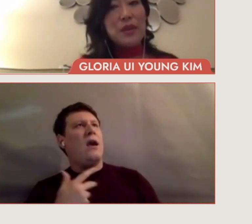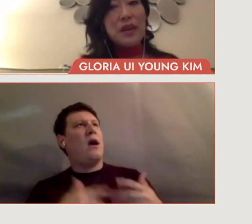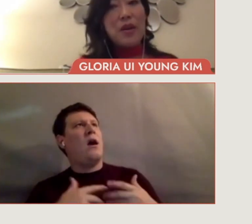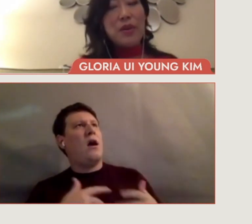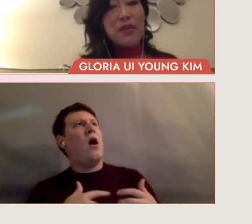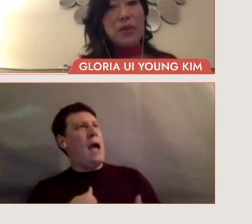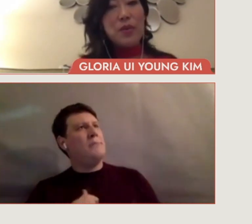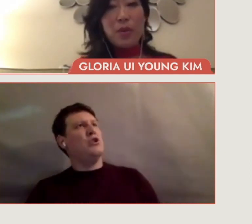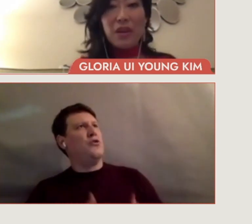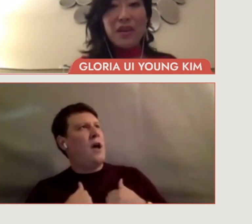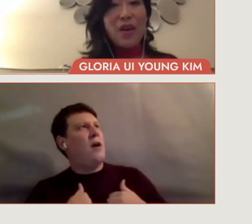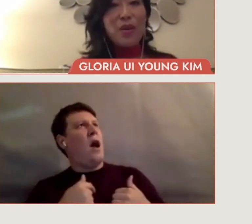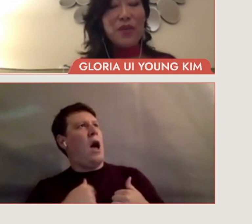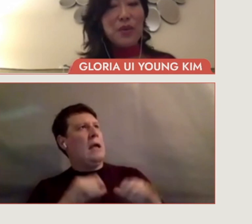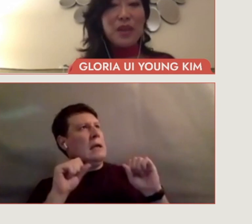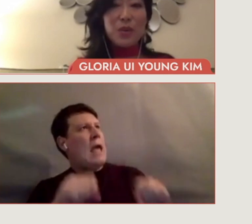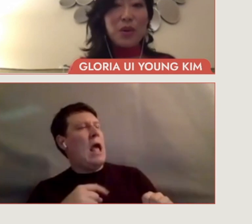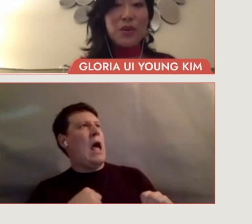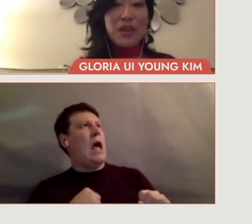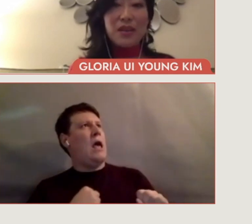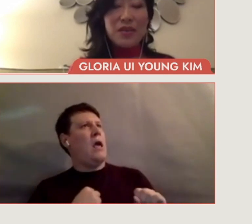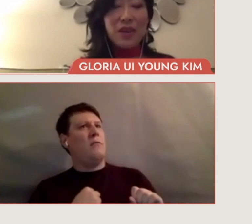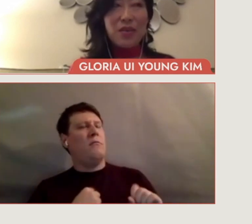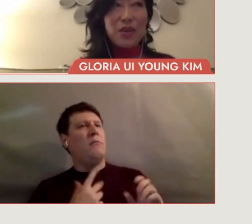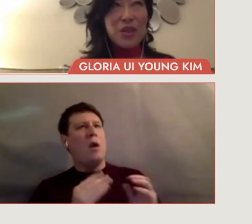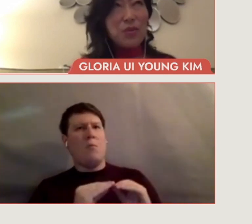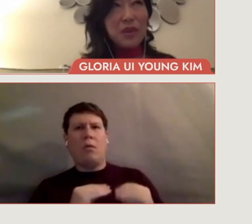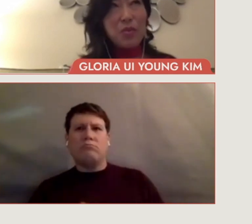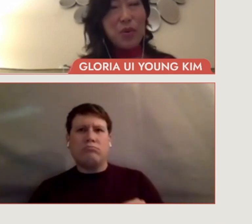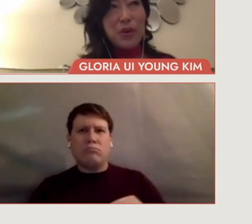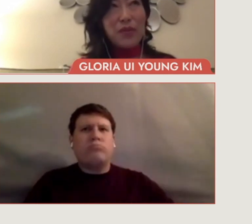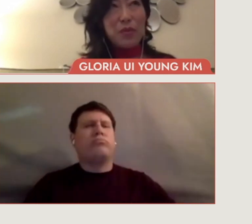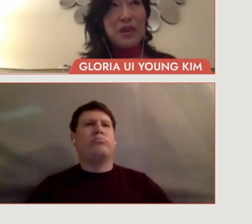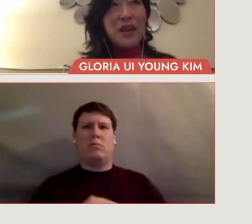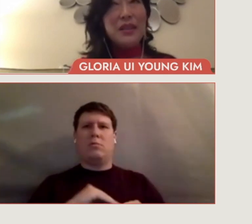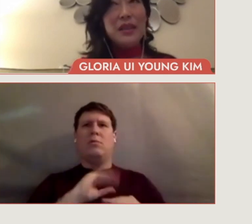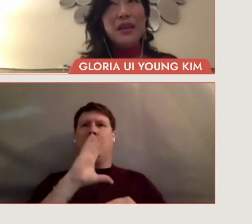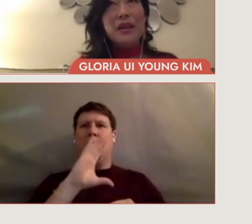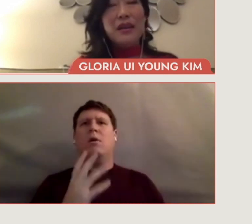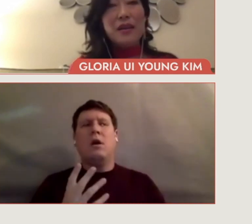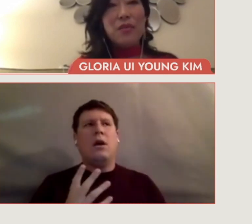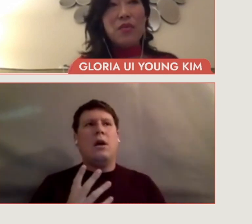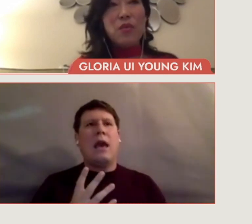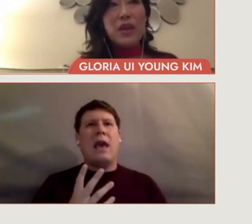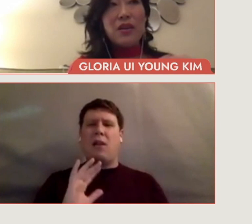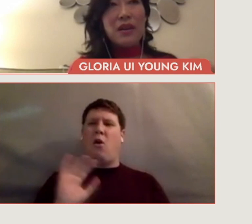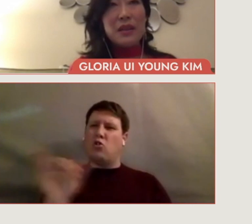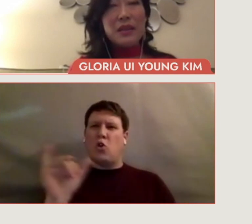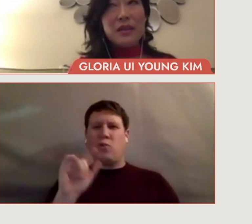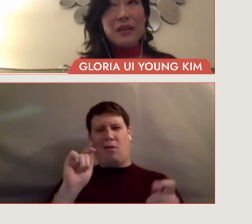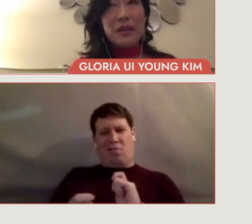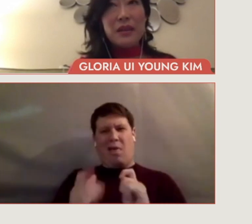survivors and how we view women and how we view sex workers. And it was just really important for me that